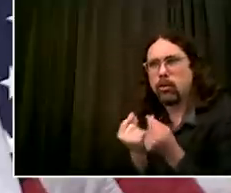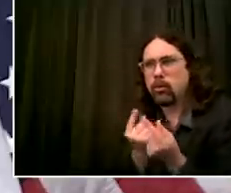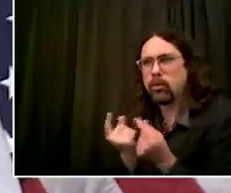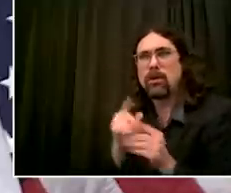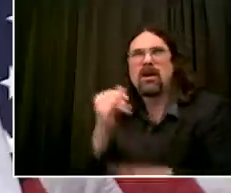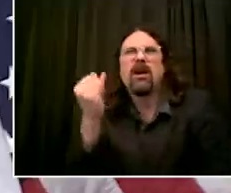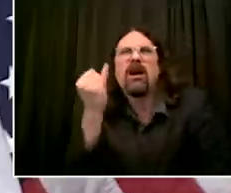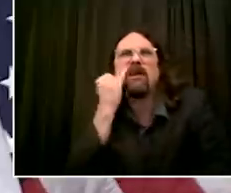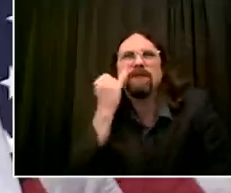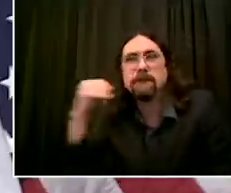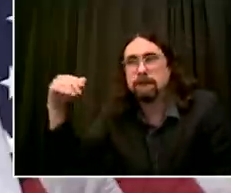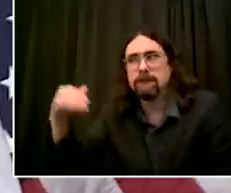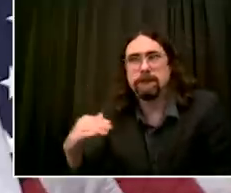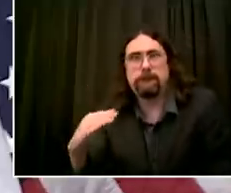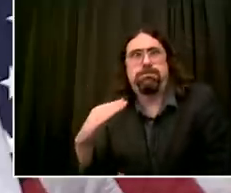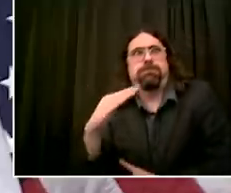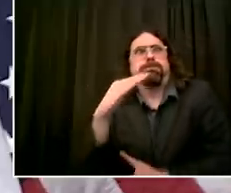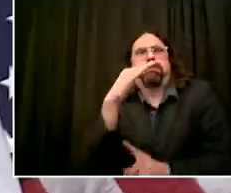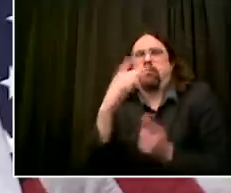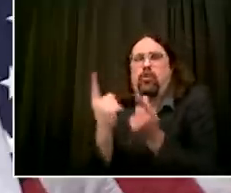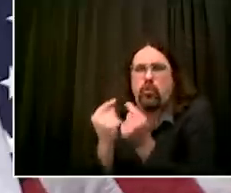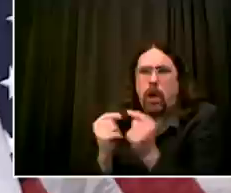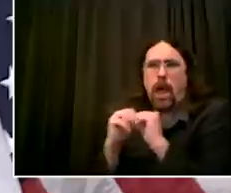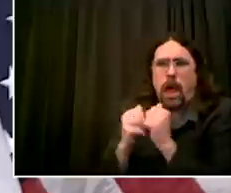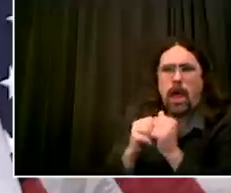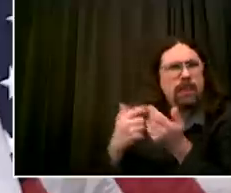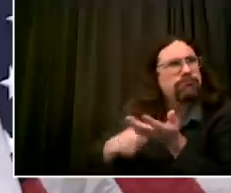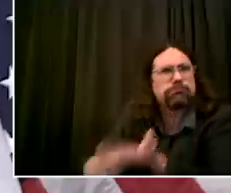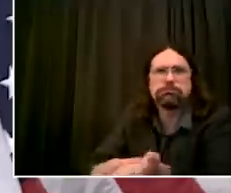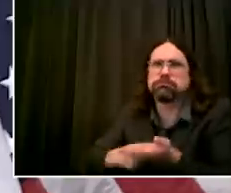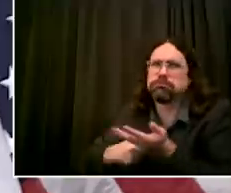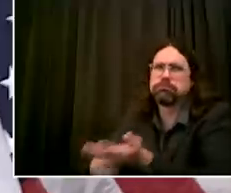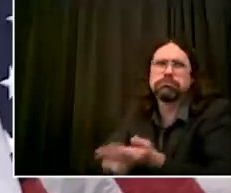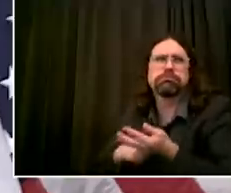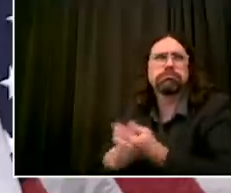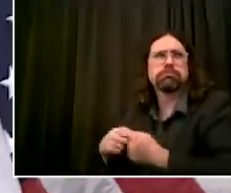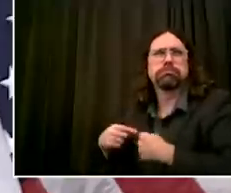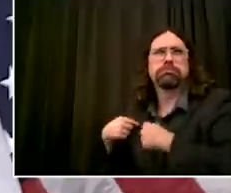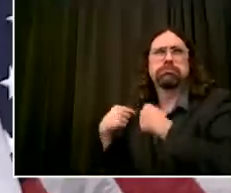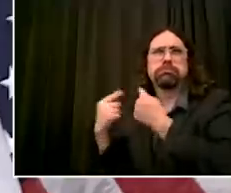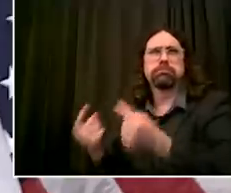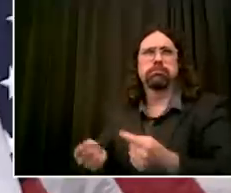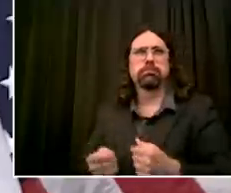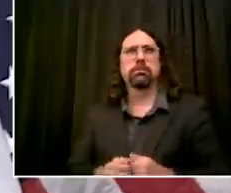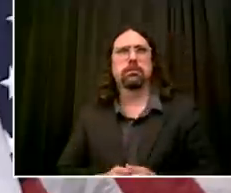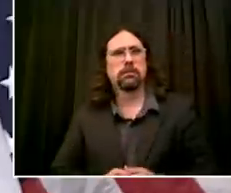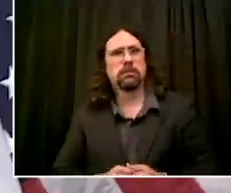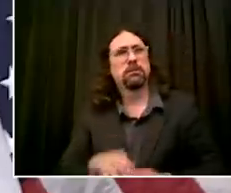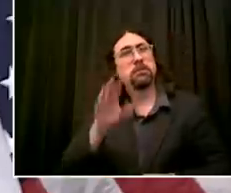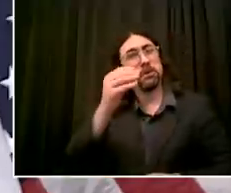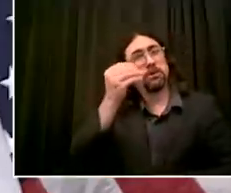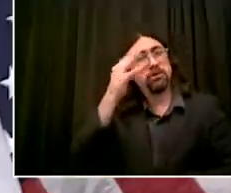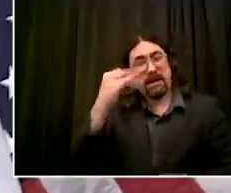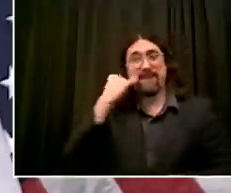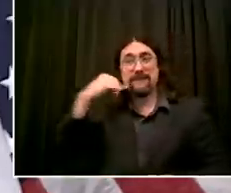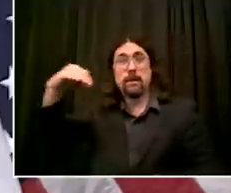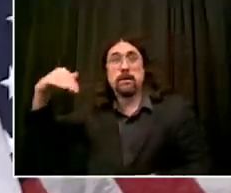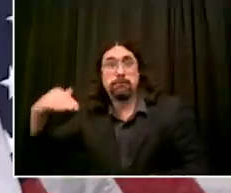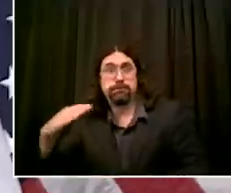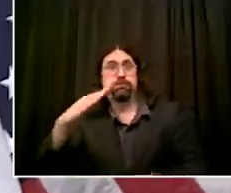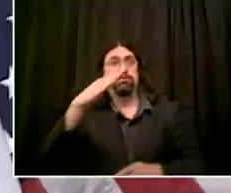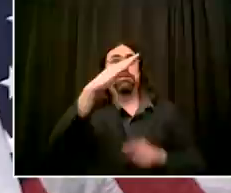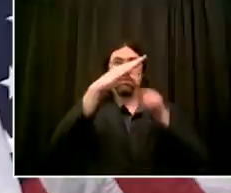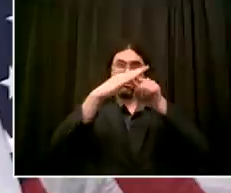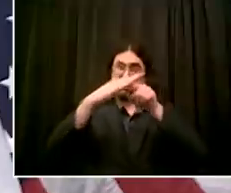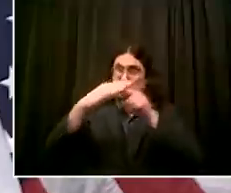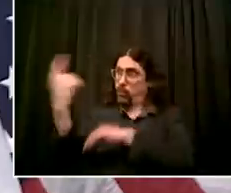So we're watching. You've seen the numbers have been consistently good. But if we see some spike beginning,